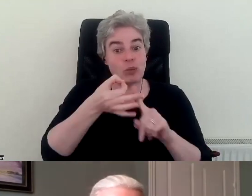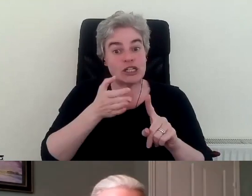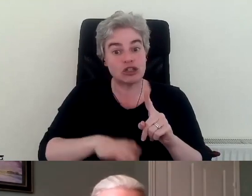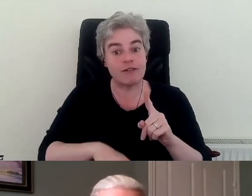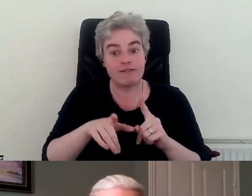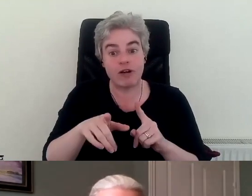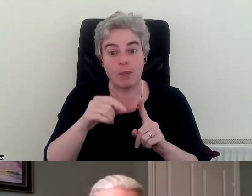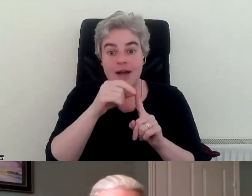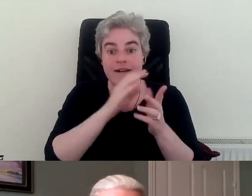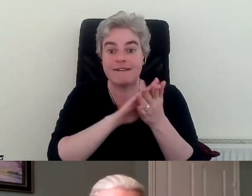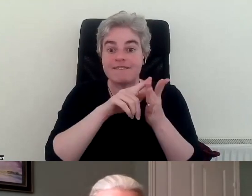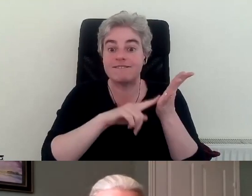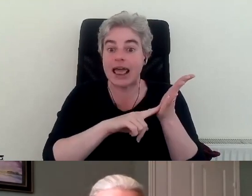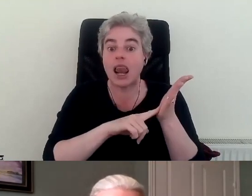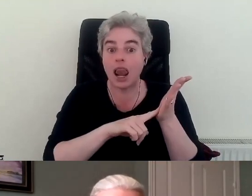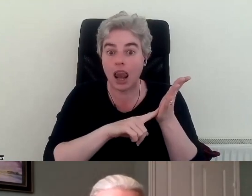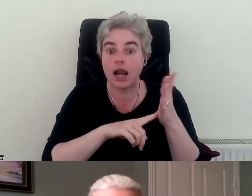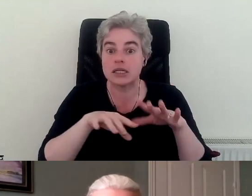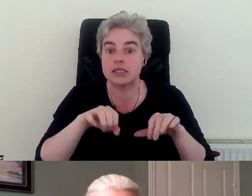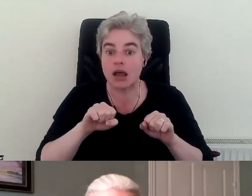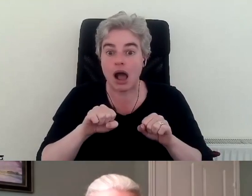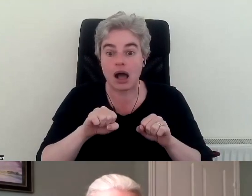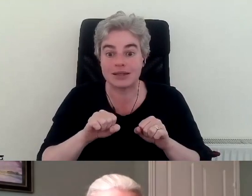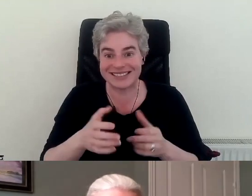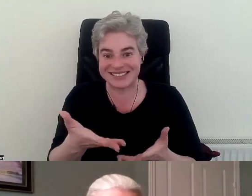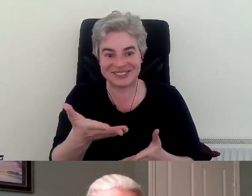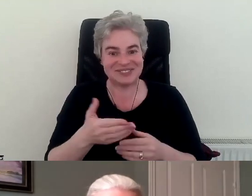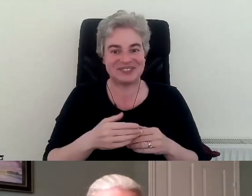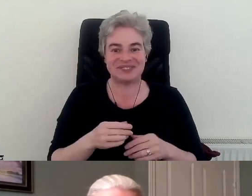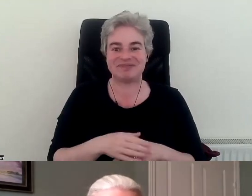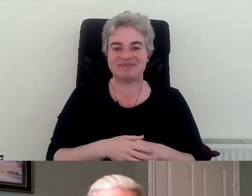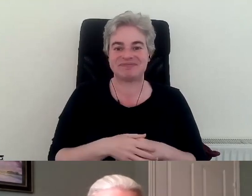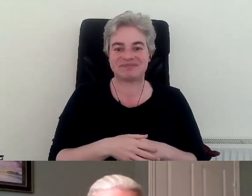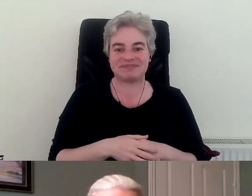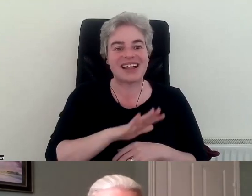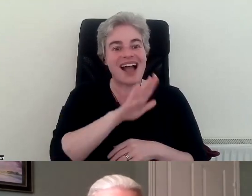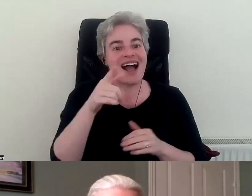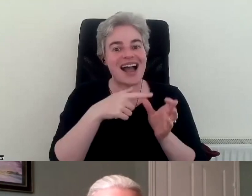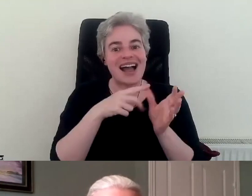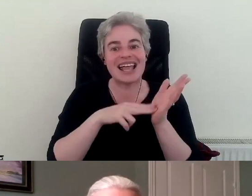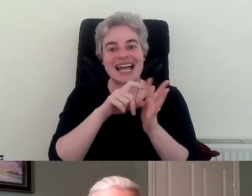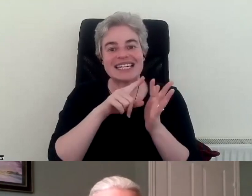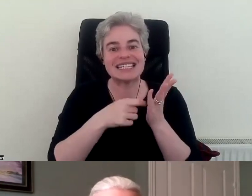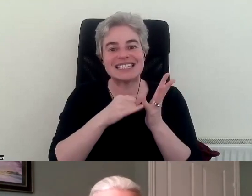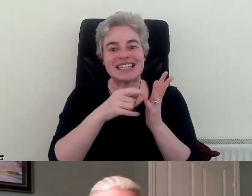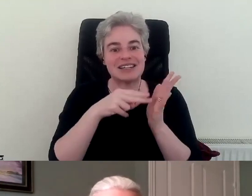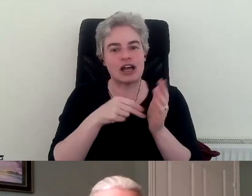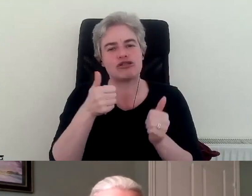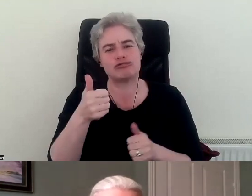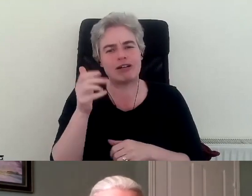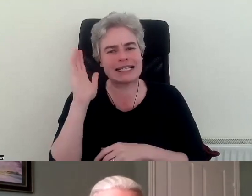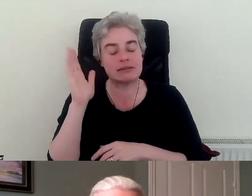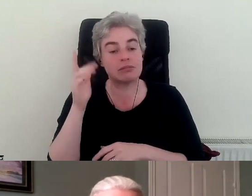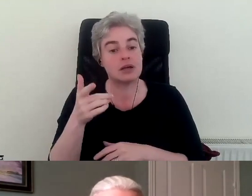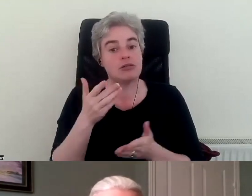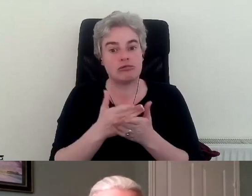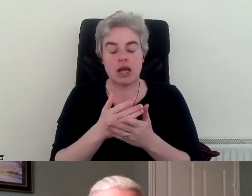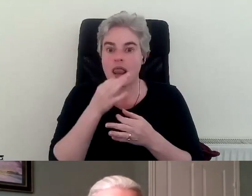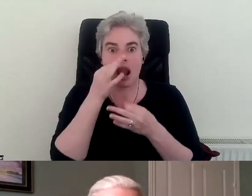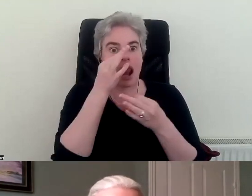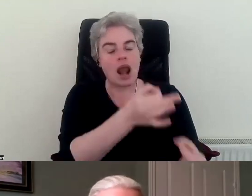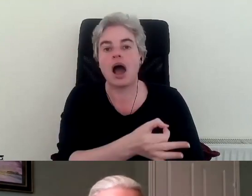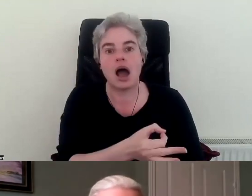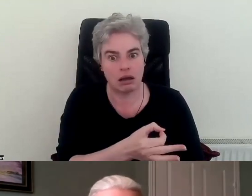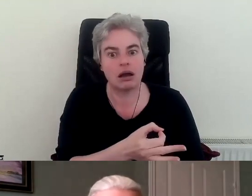from Phil to start off with. Go for it, Phil. Hi, Anderson. It's great to be here. It's really fascinating. And of